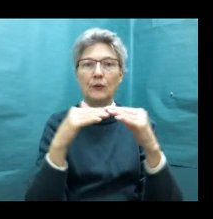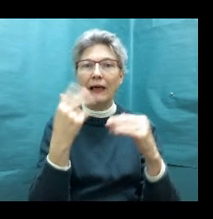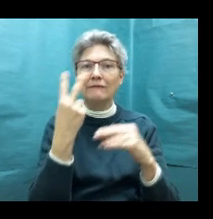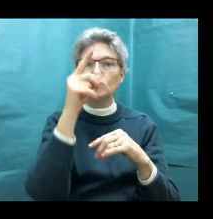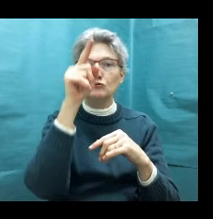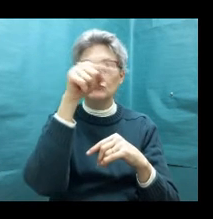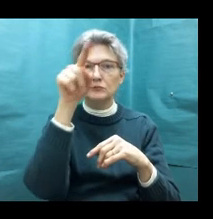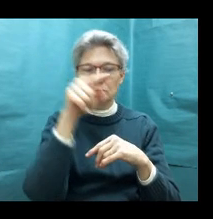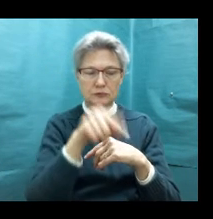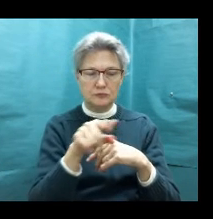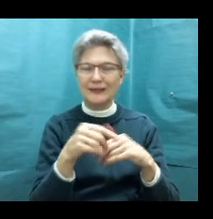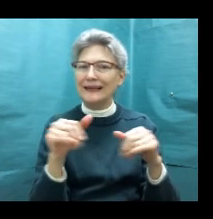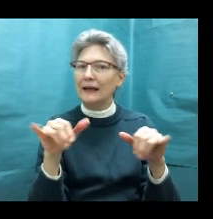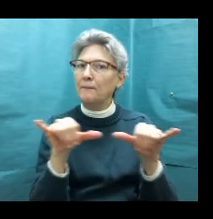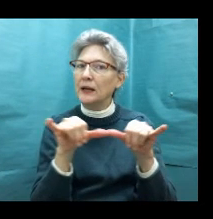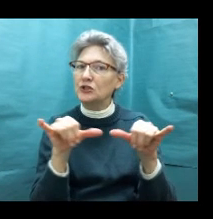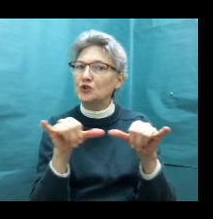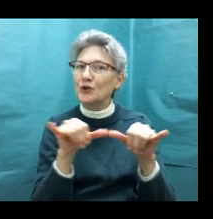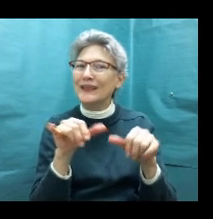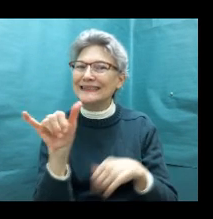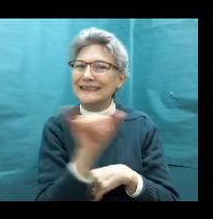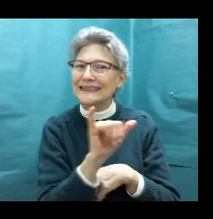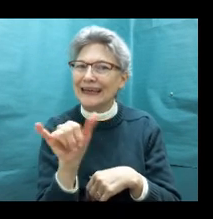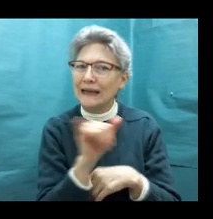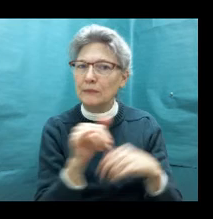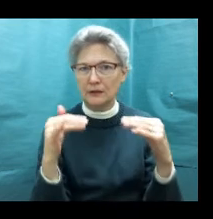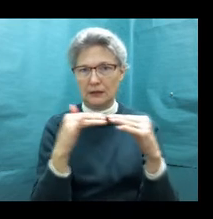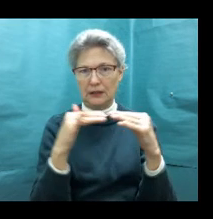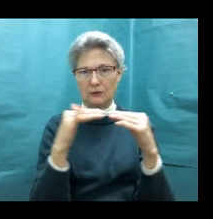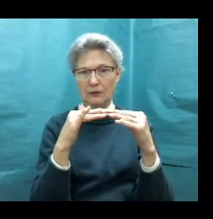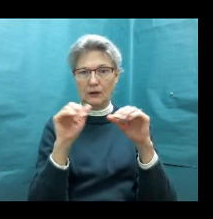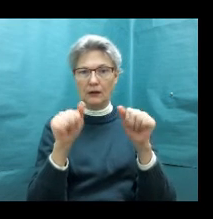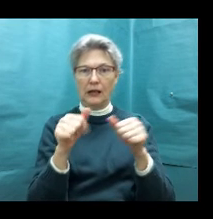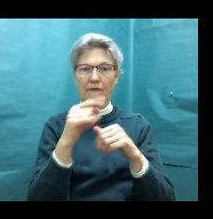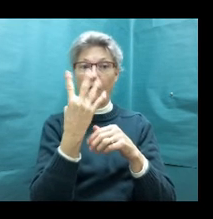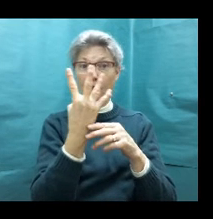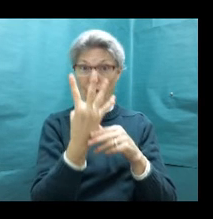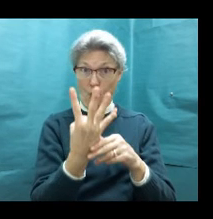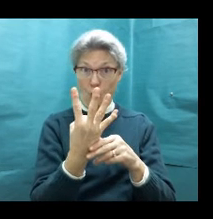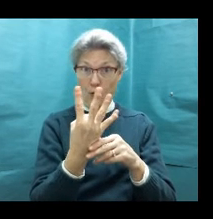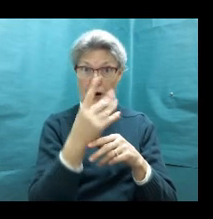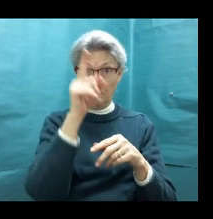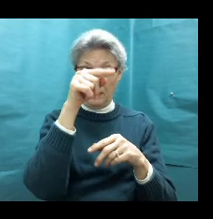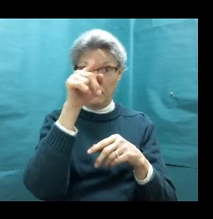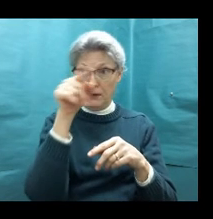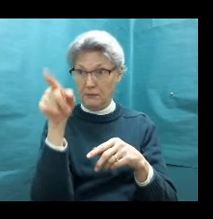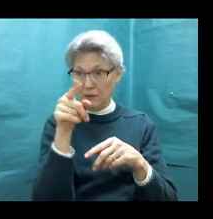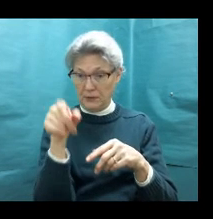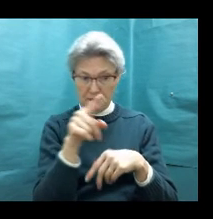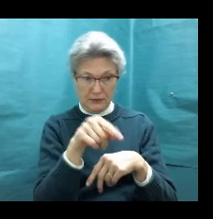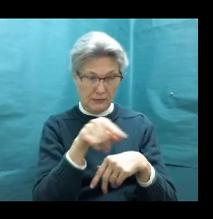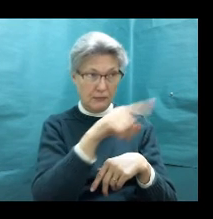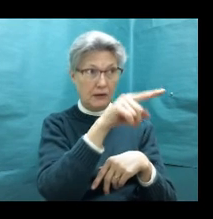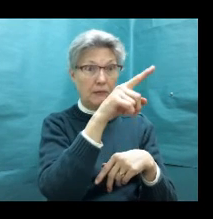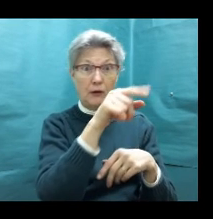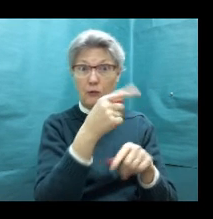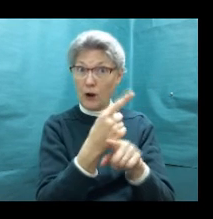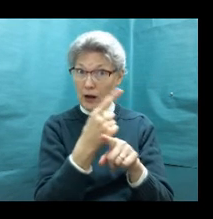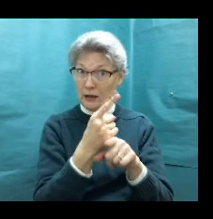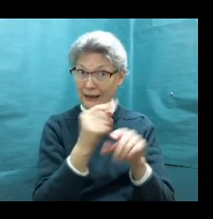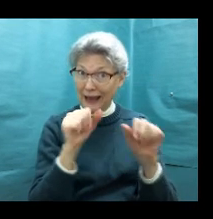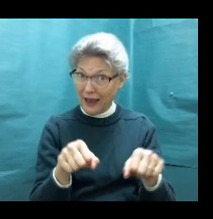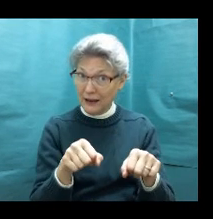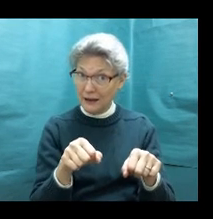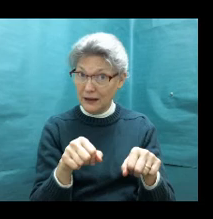2 tick marks. They could have all 4 sides of equal length, right? But in